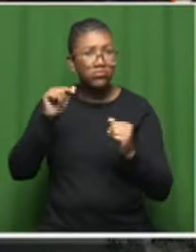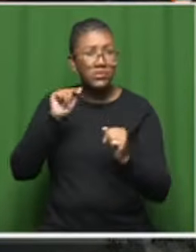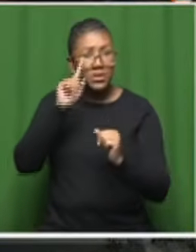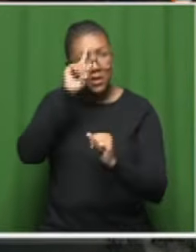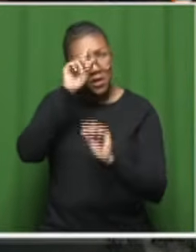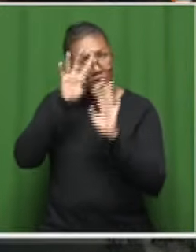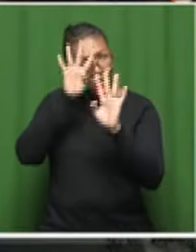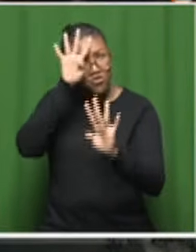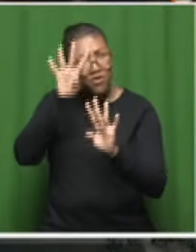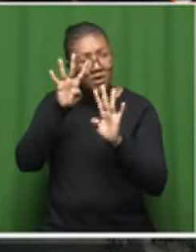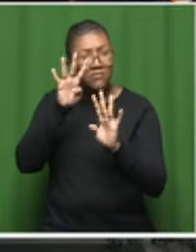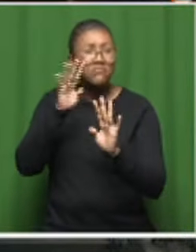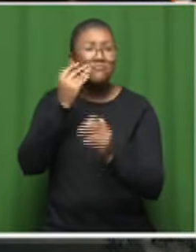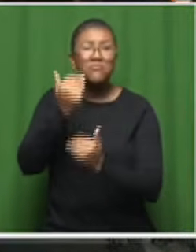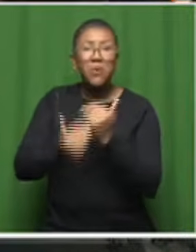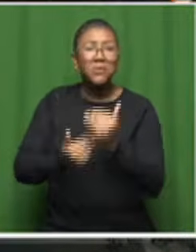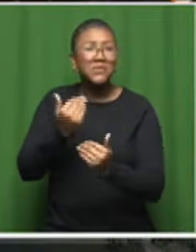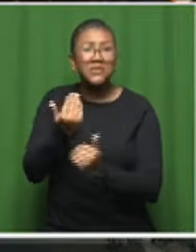look like for you?